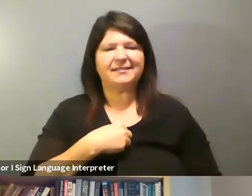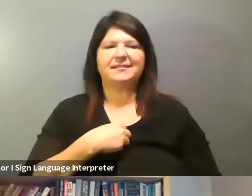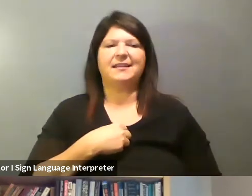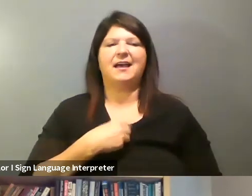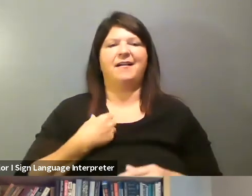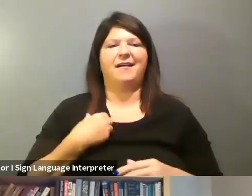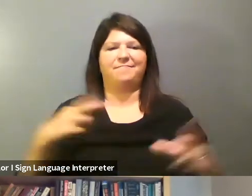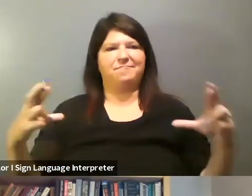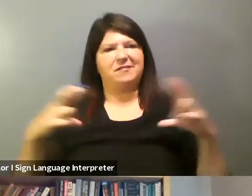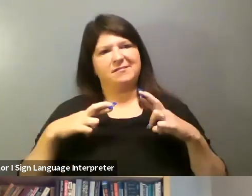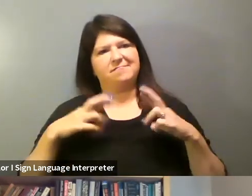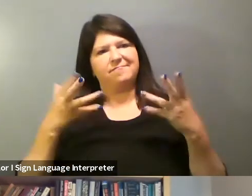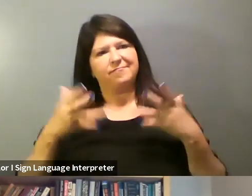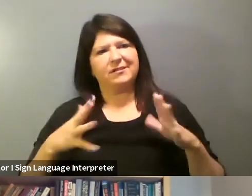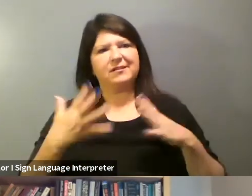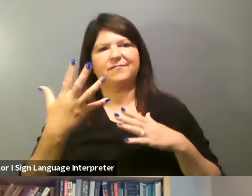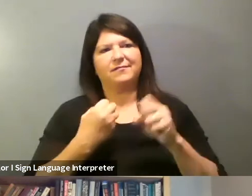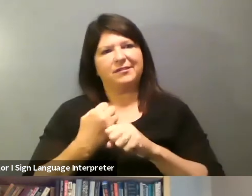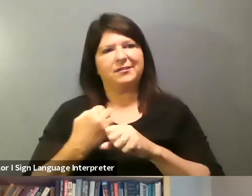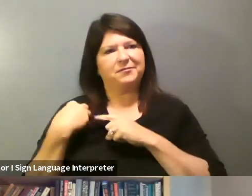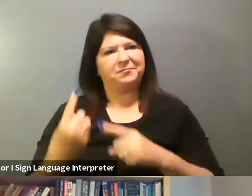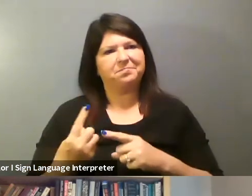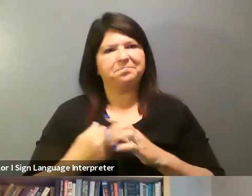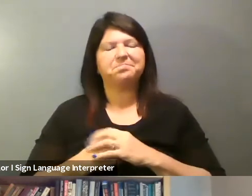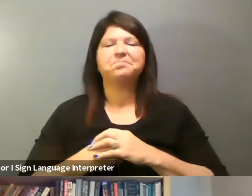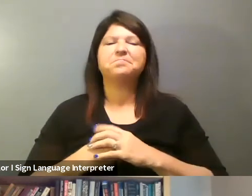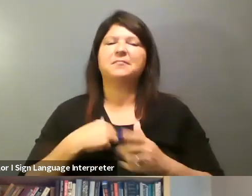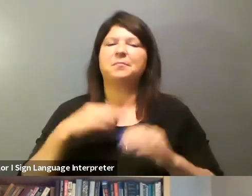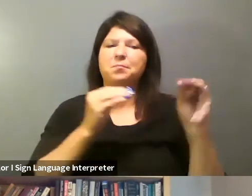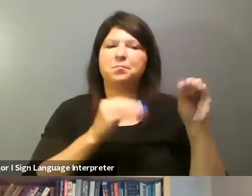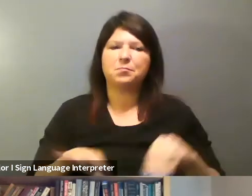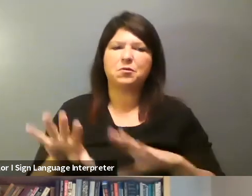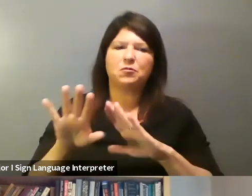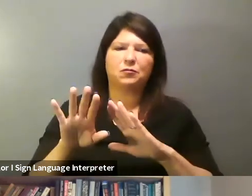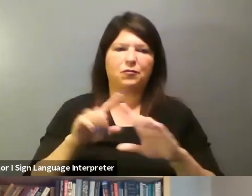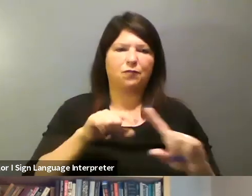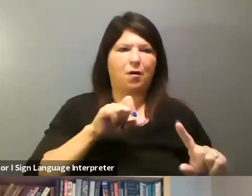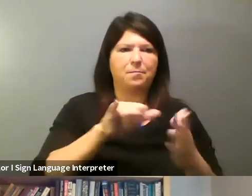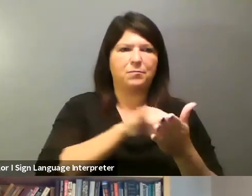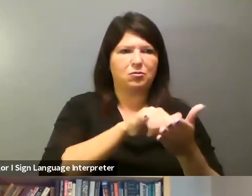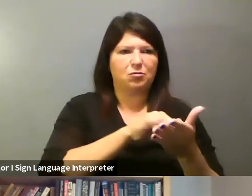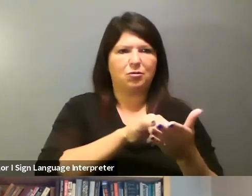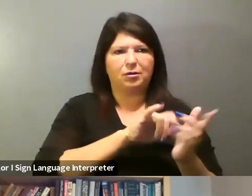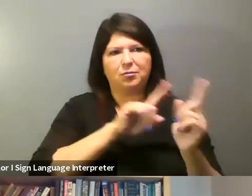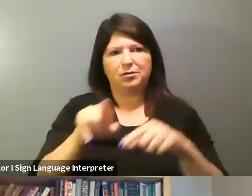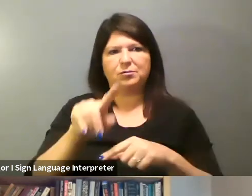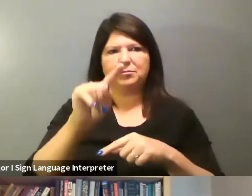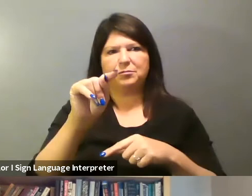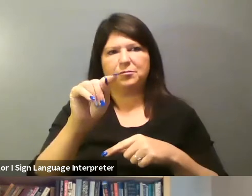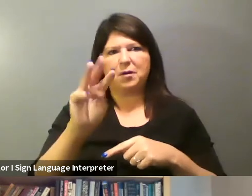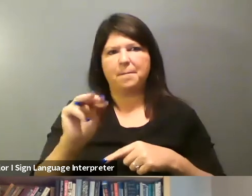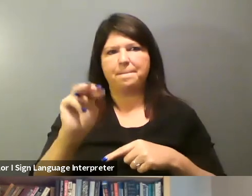5 years. I moved from New York to Memphis, Tennessee, which is where my husband is from.